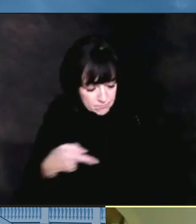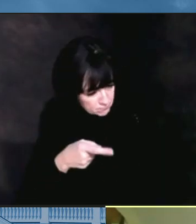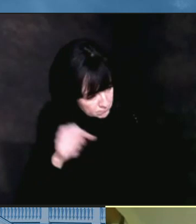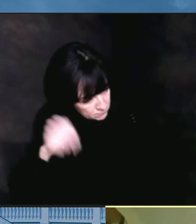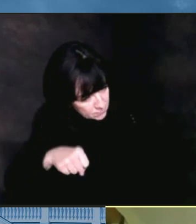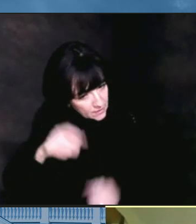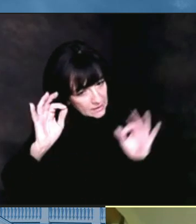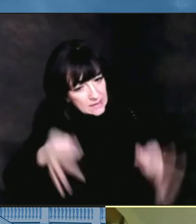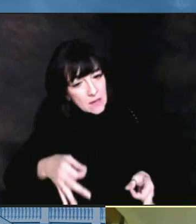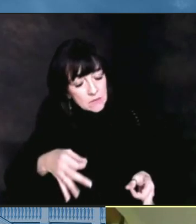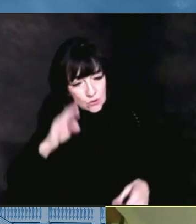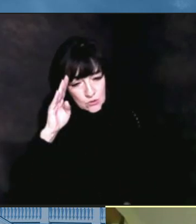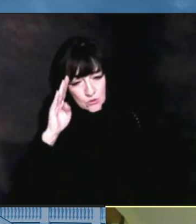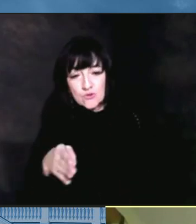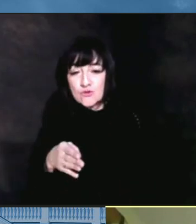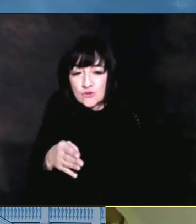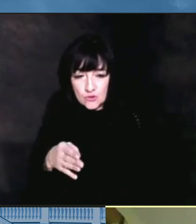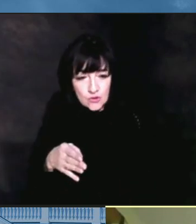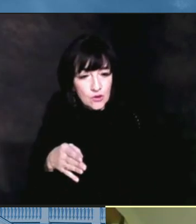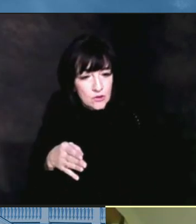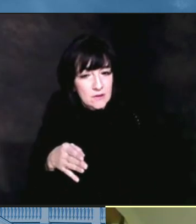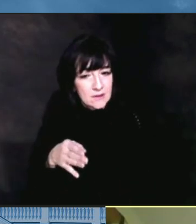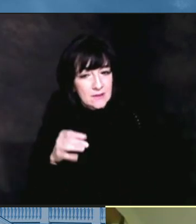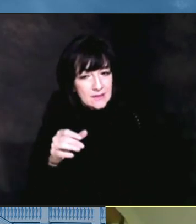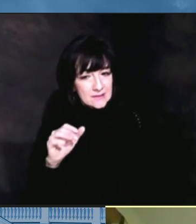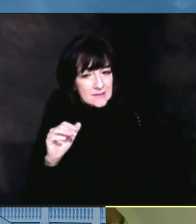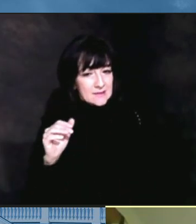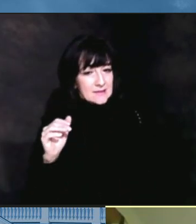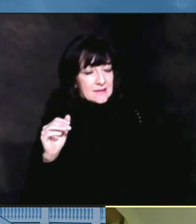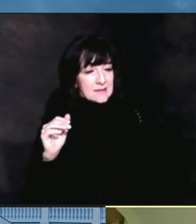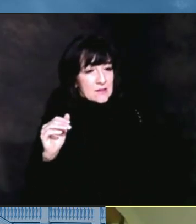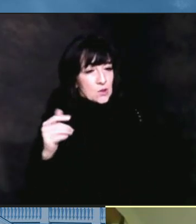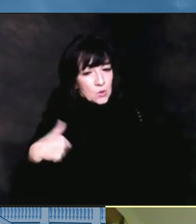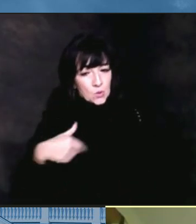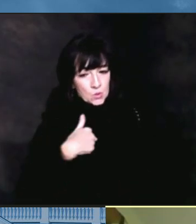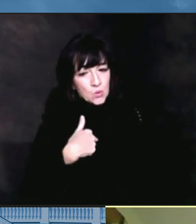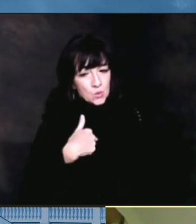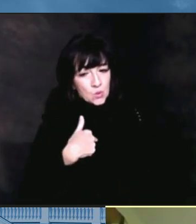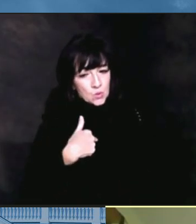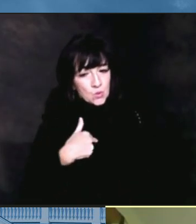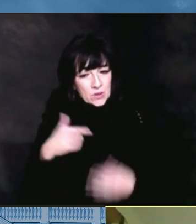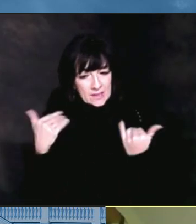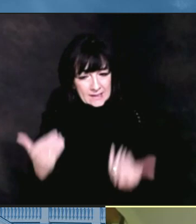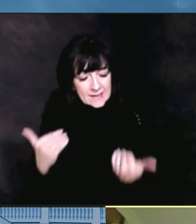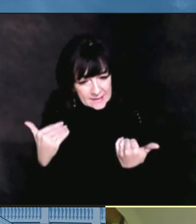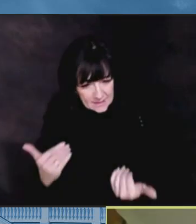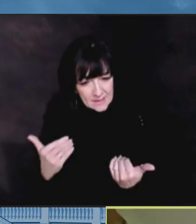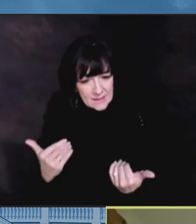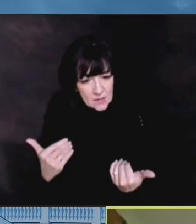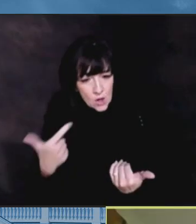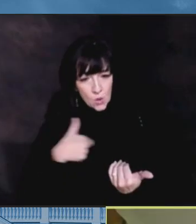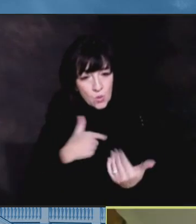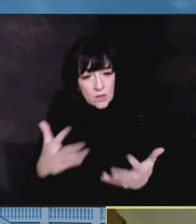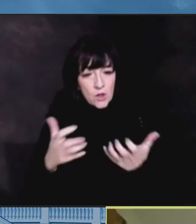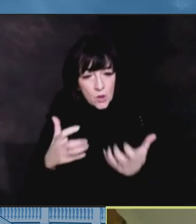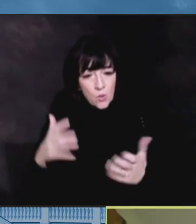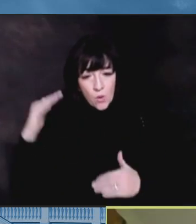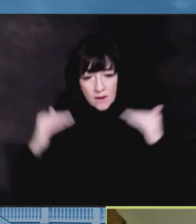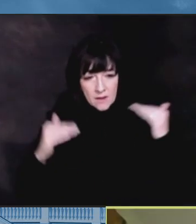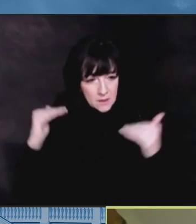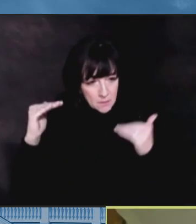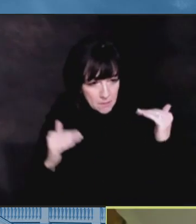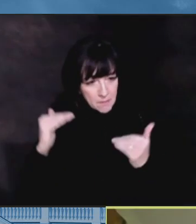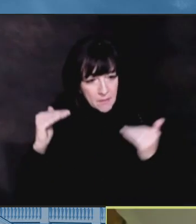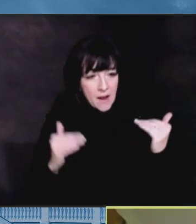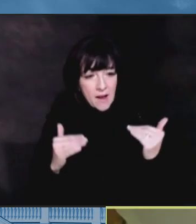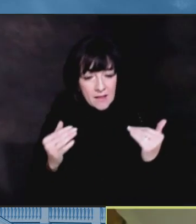afternoon, everybody. And the governor, I think, teed this up well. You know, we're at a line now where we want to balance to get as much quantity as